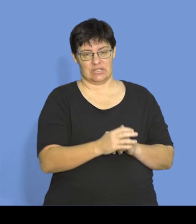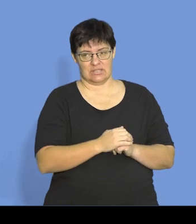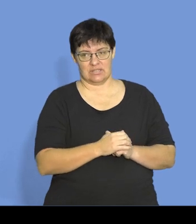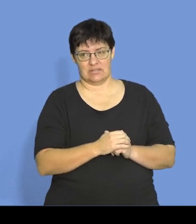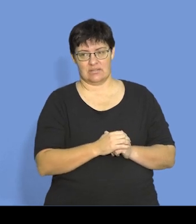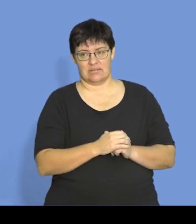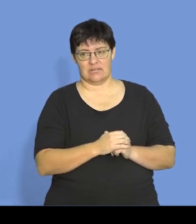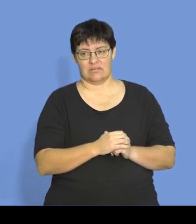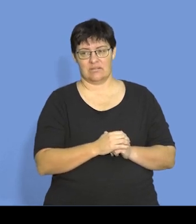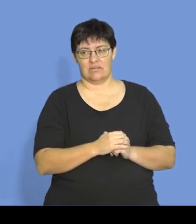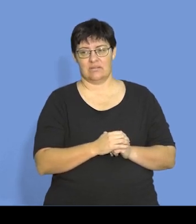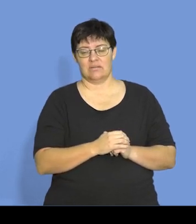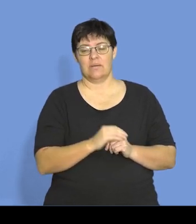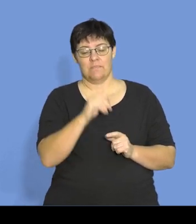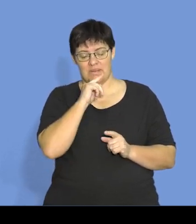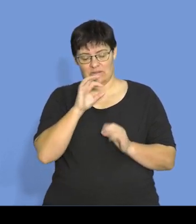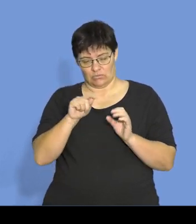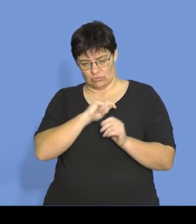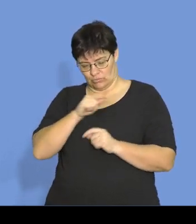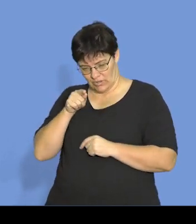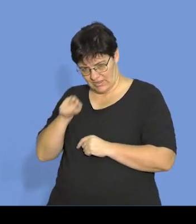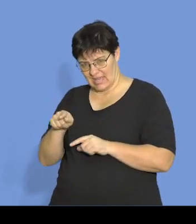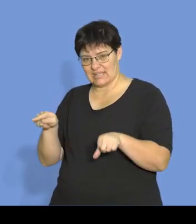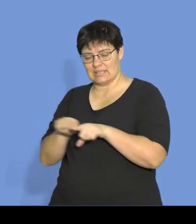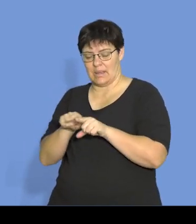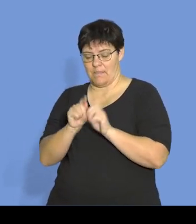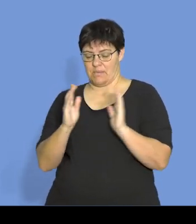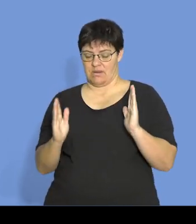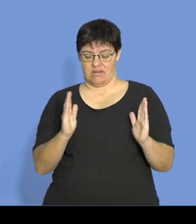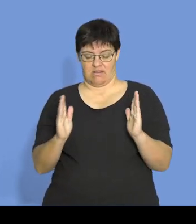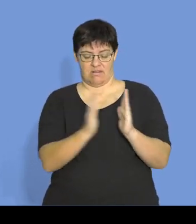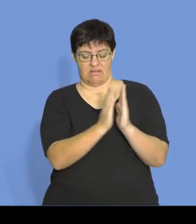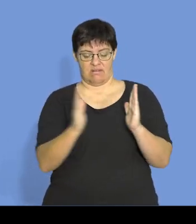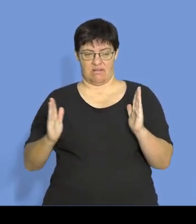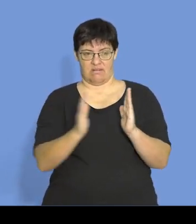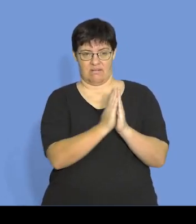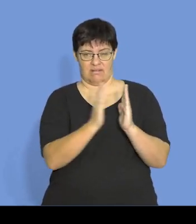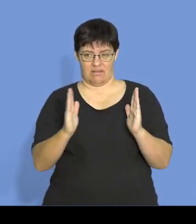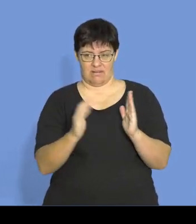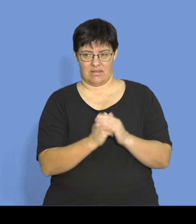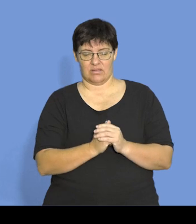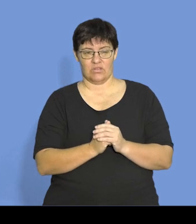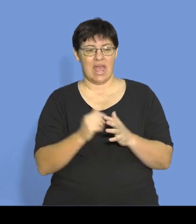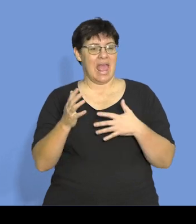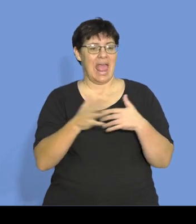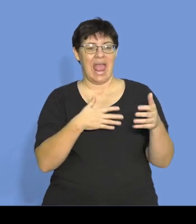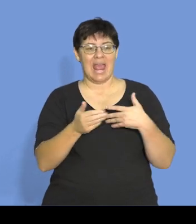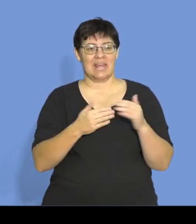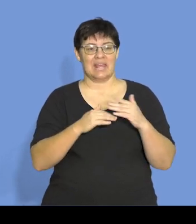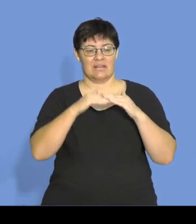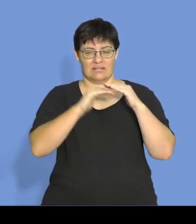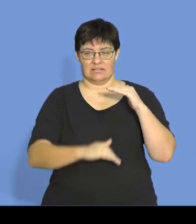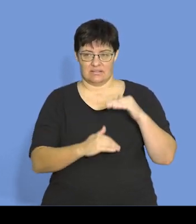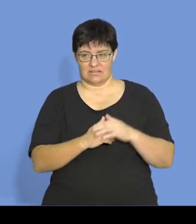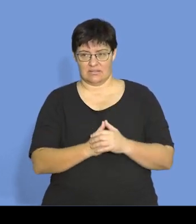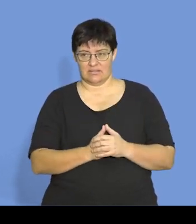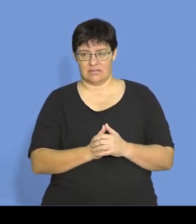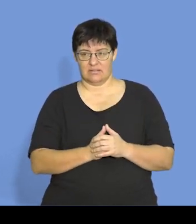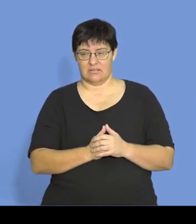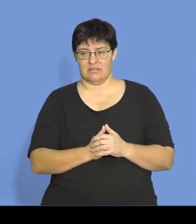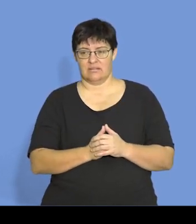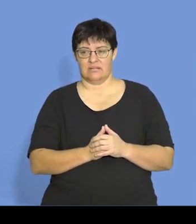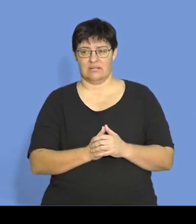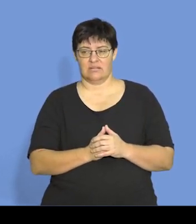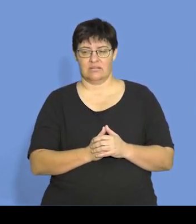will definitely be there, and it will definitely be there as well, right? and it must be anything that is below the